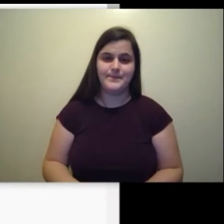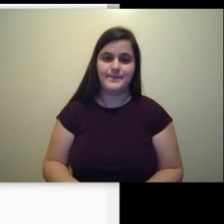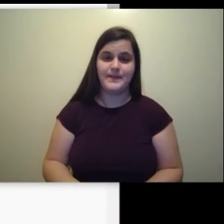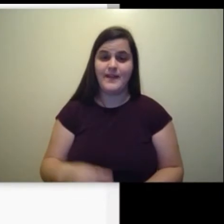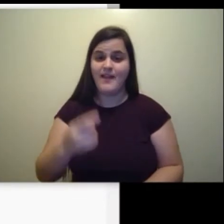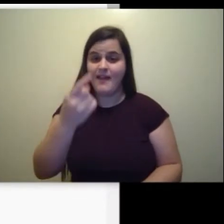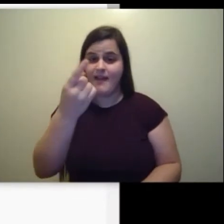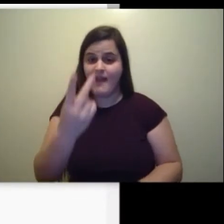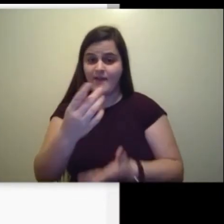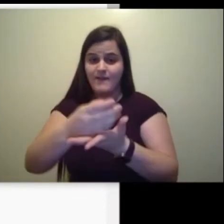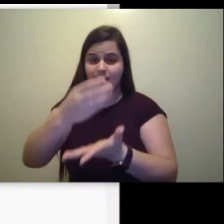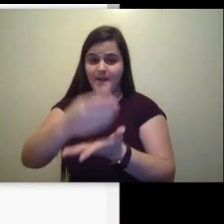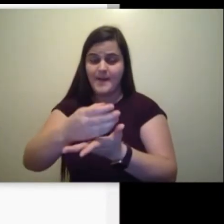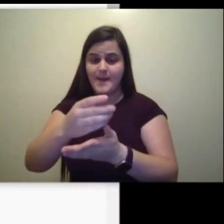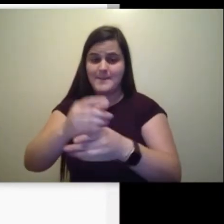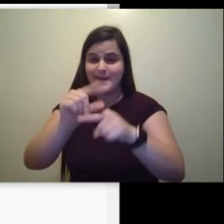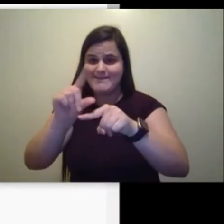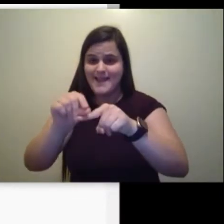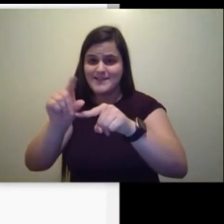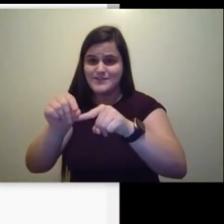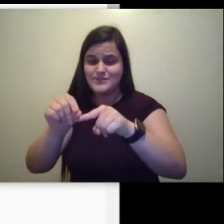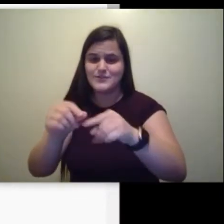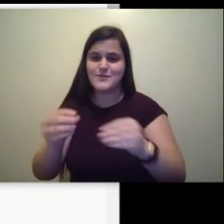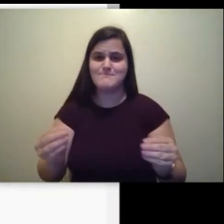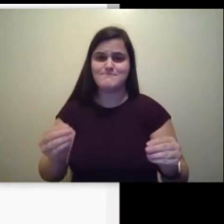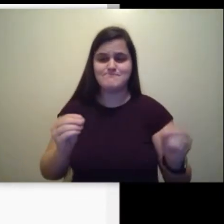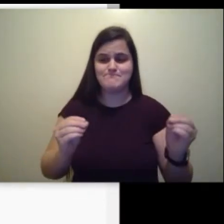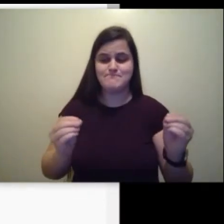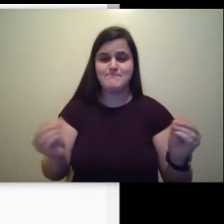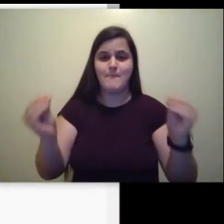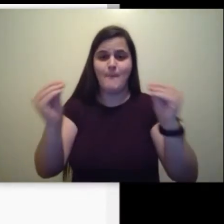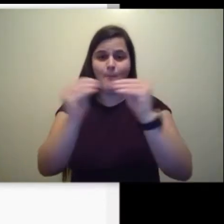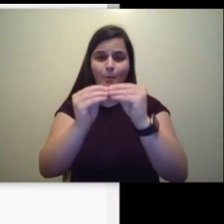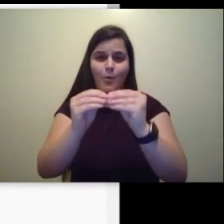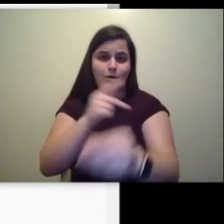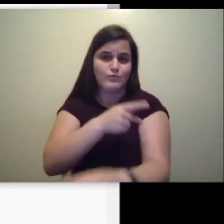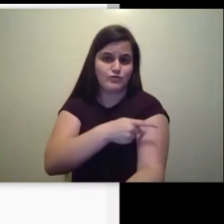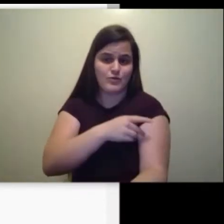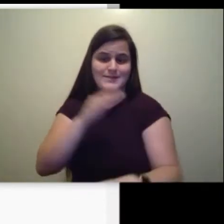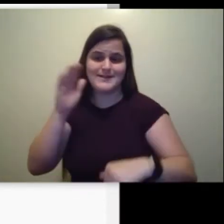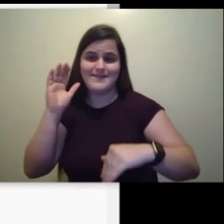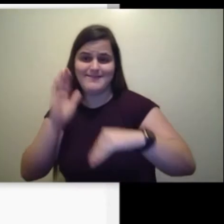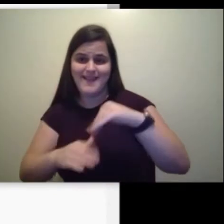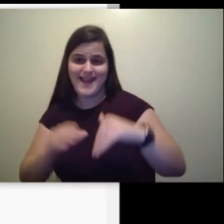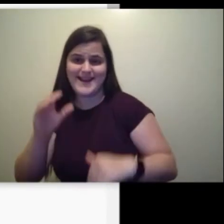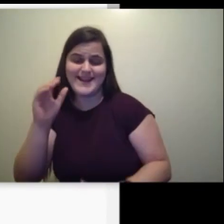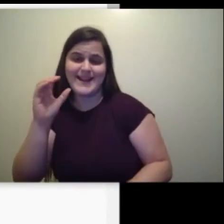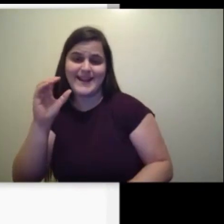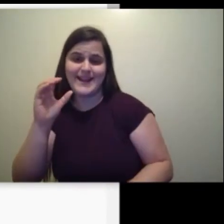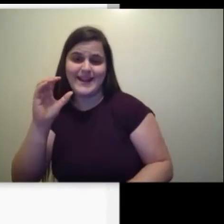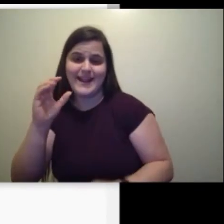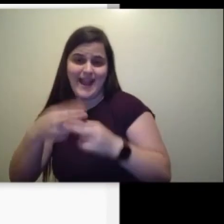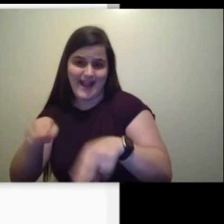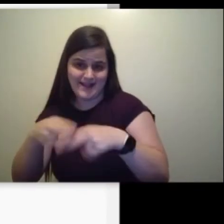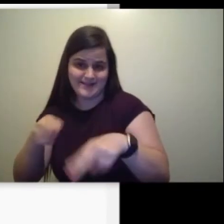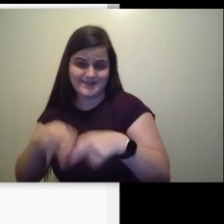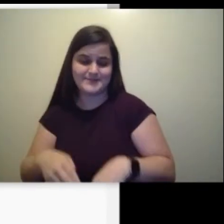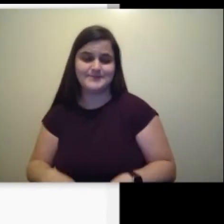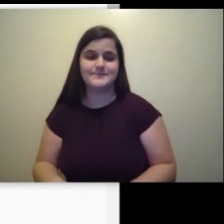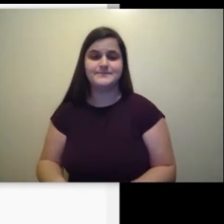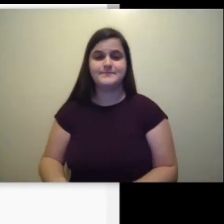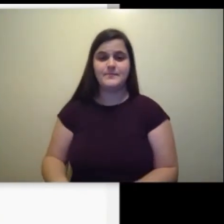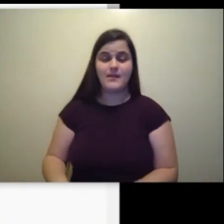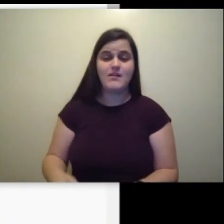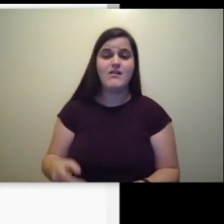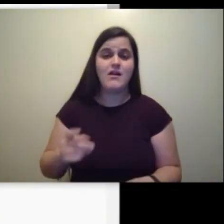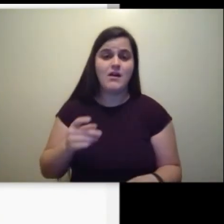half a cup of lentils has more grams of protein than an egg. And not all plant foods are